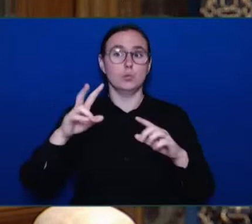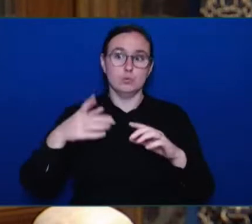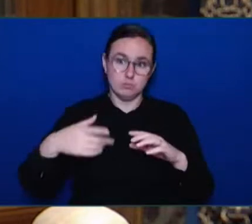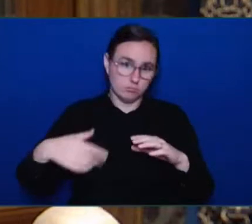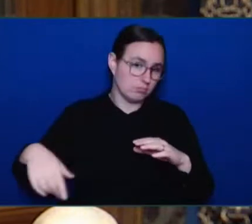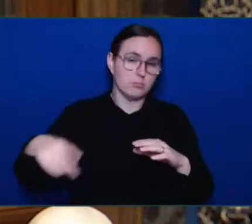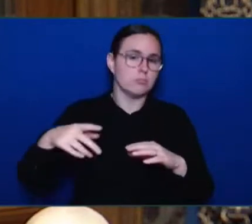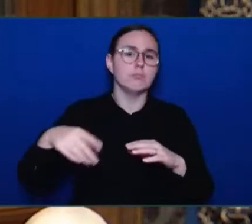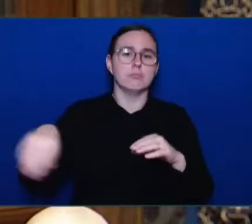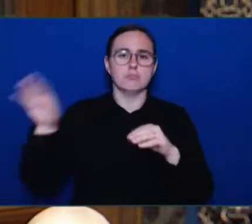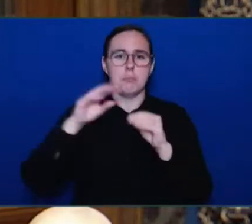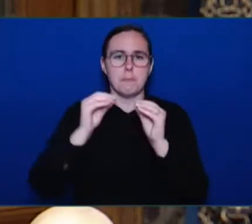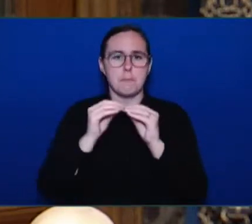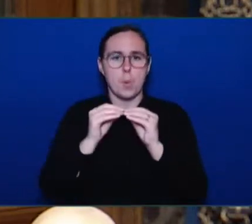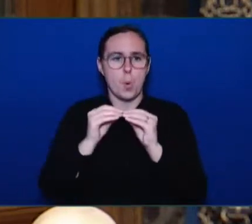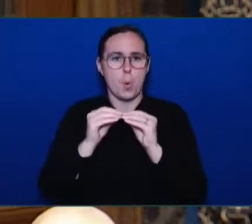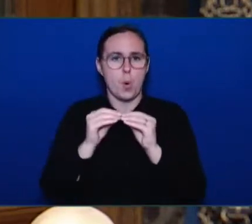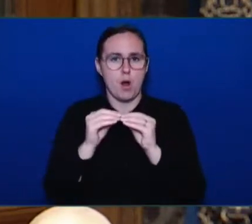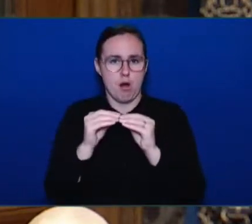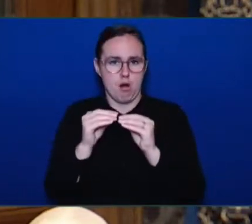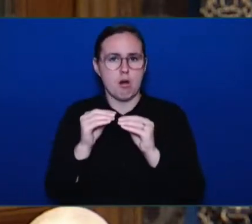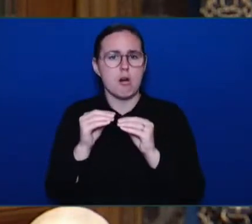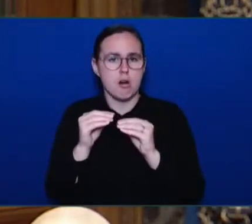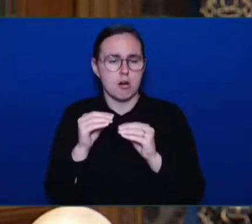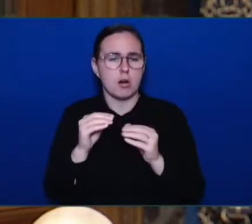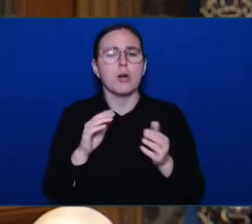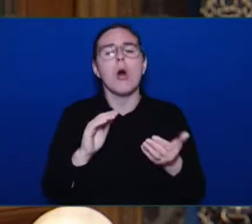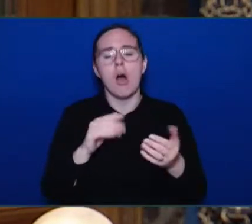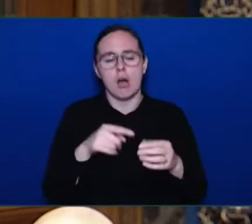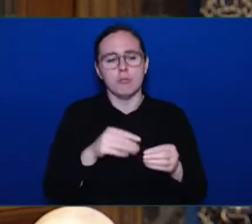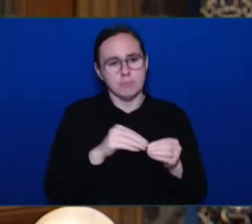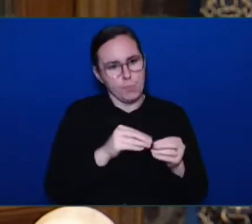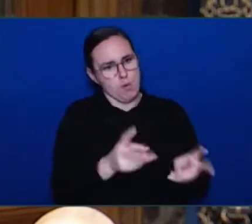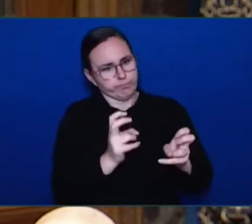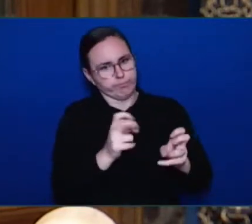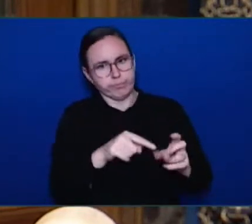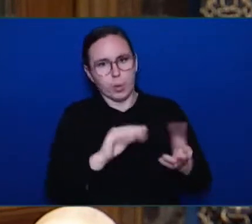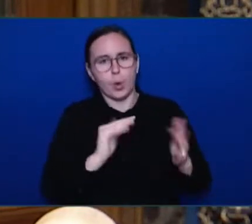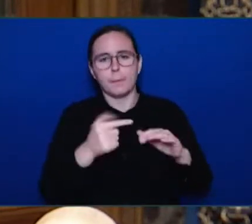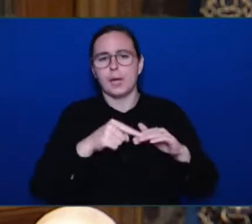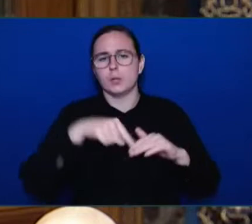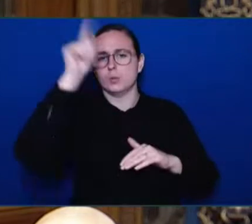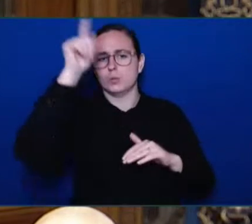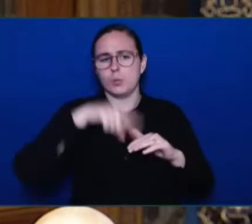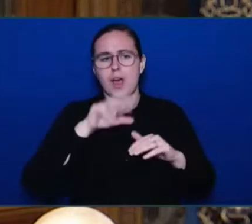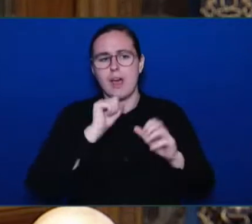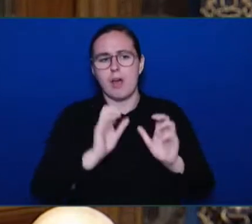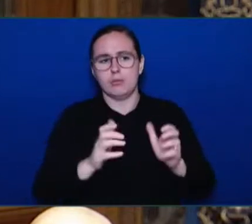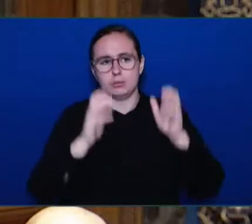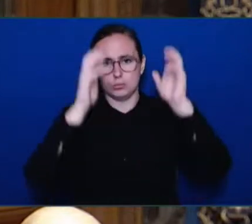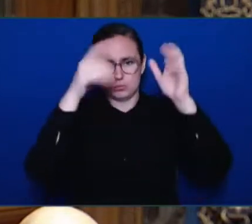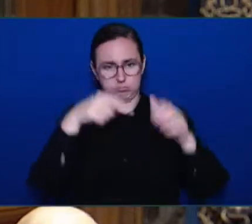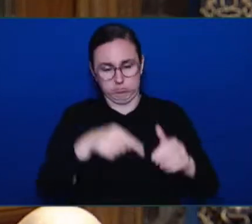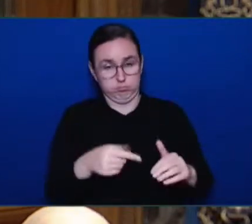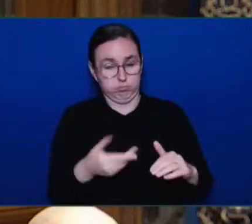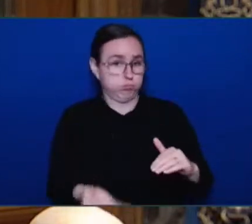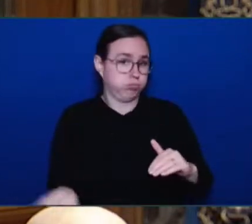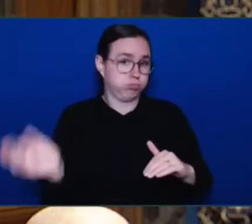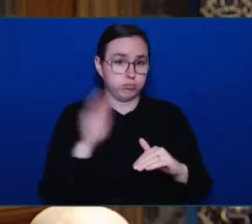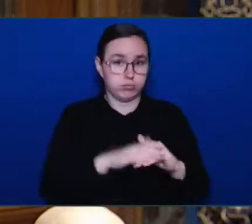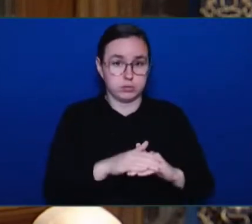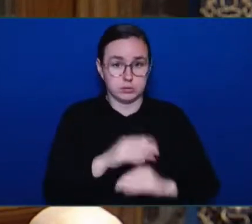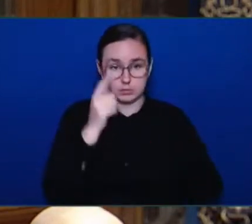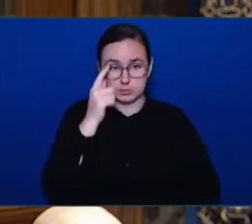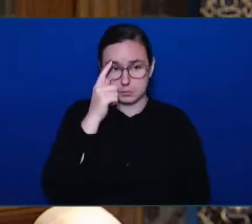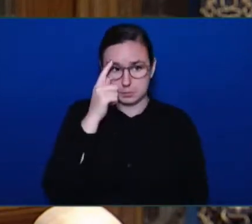My question is to the Minister of Health. Let's hear the question, please. Members, let's hear the